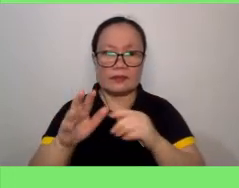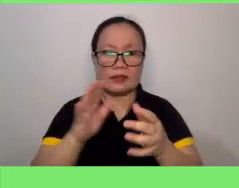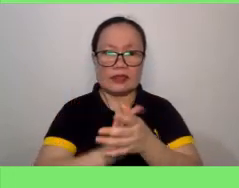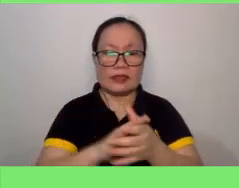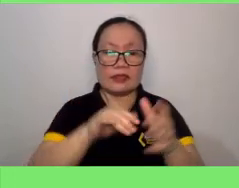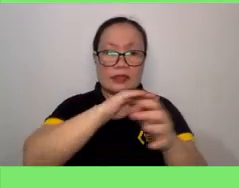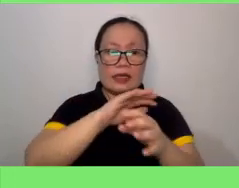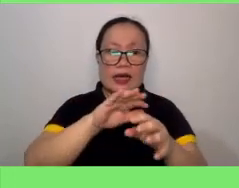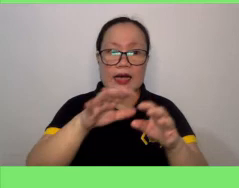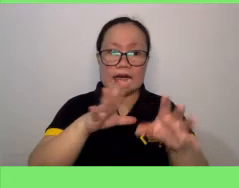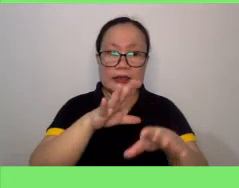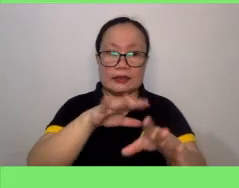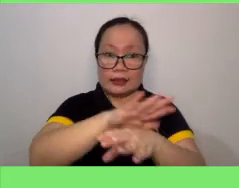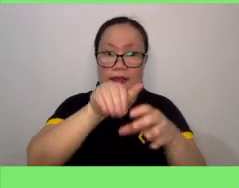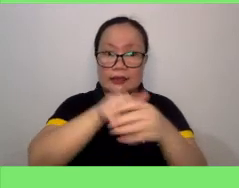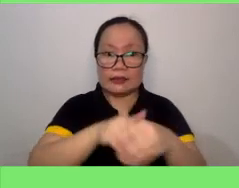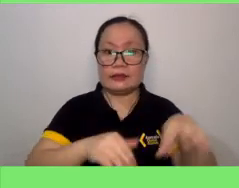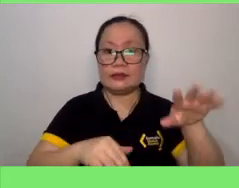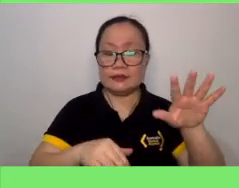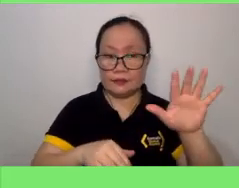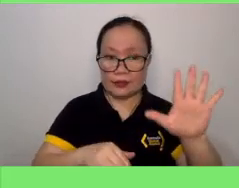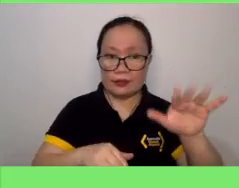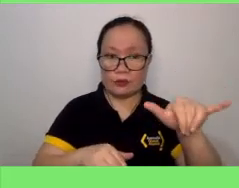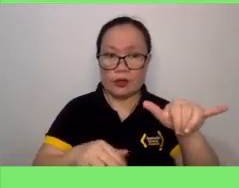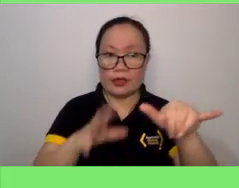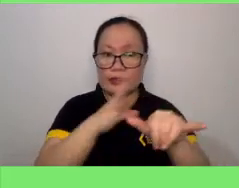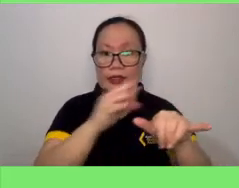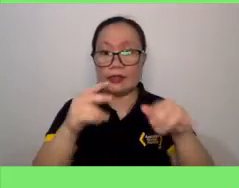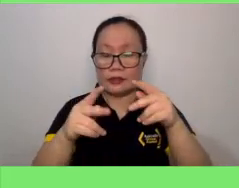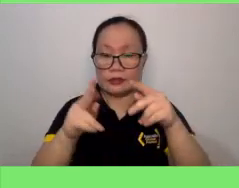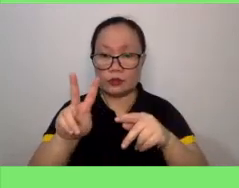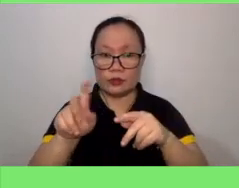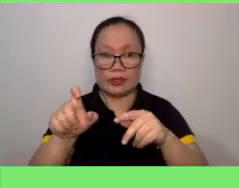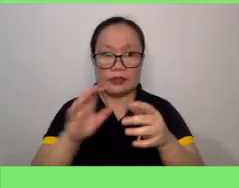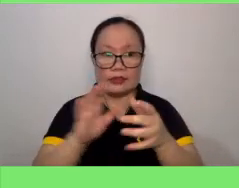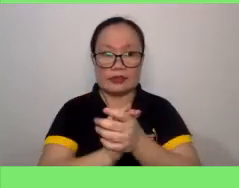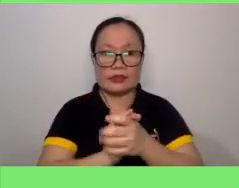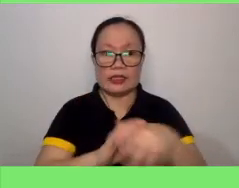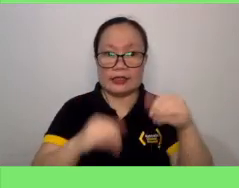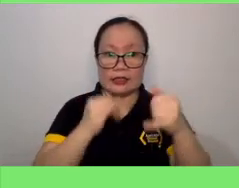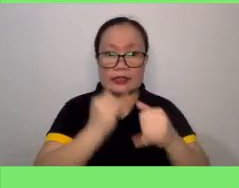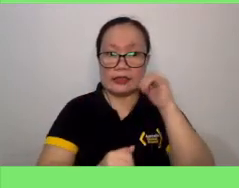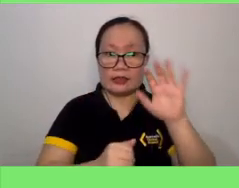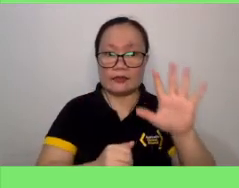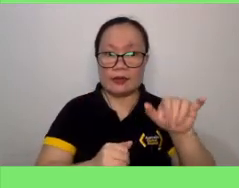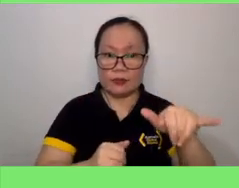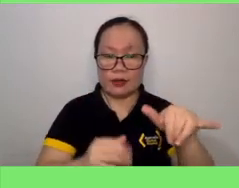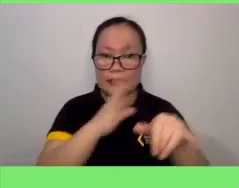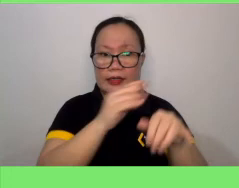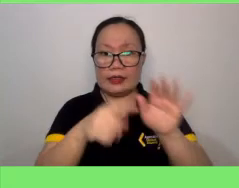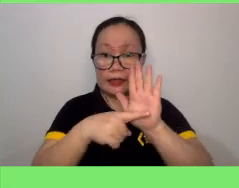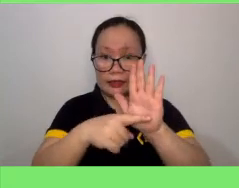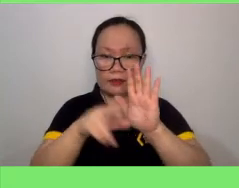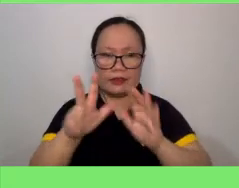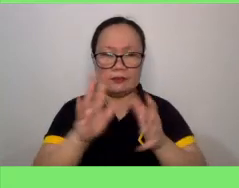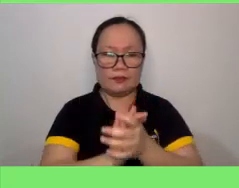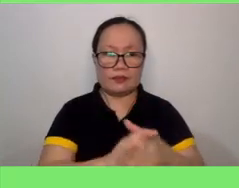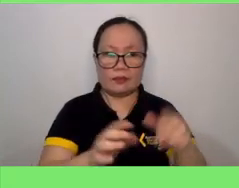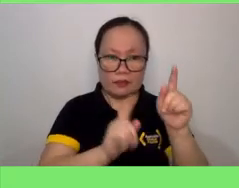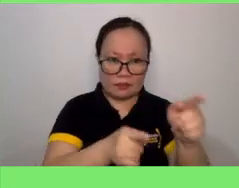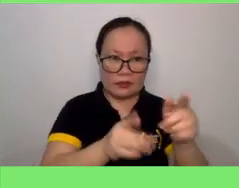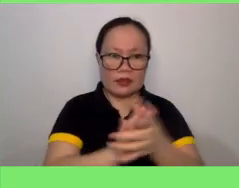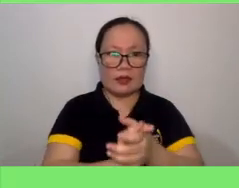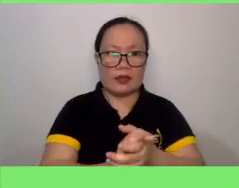so let us multiply. So, 6 times 2, this is 12x squared. 6 times negative 3, this is